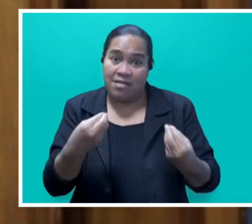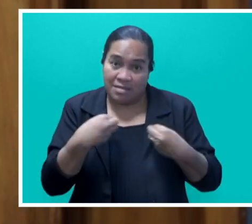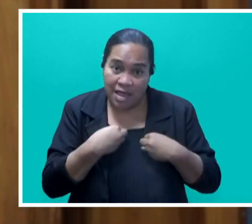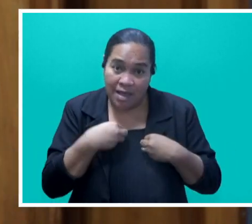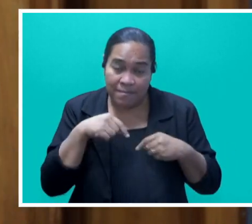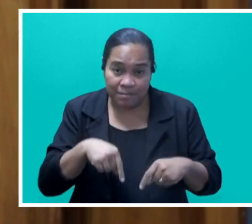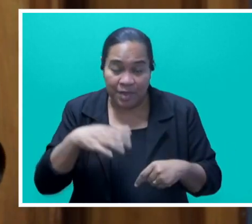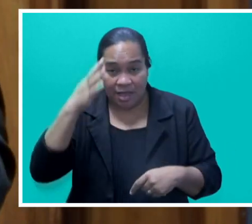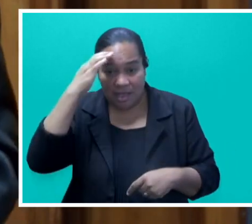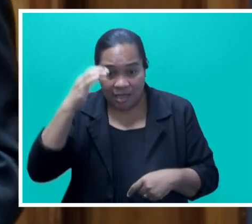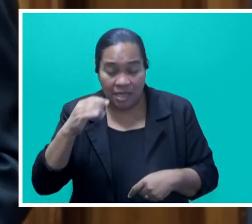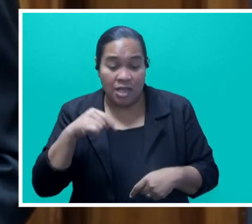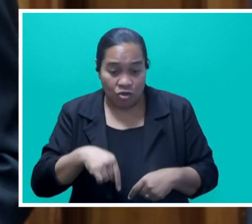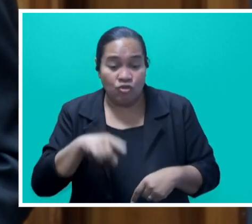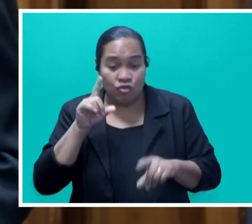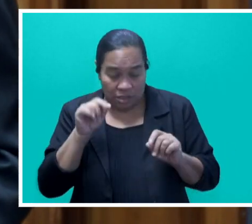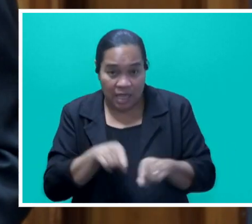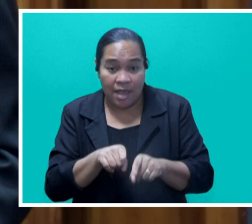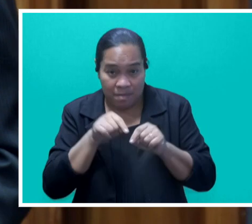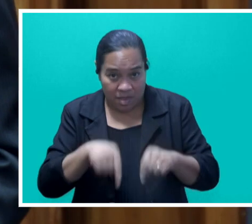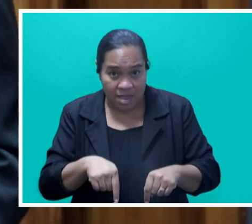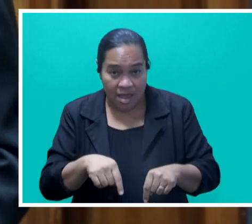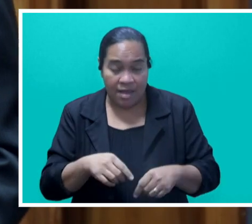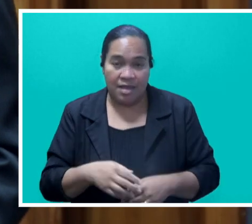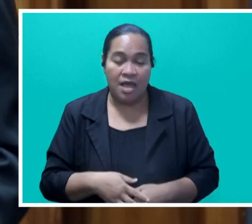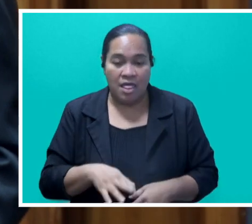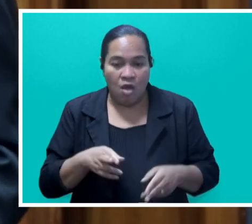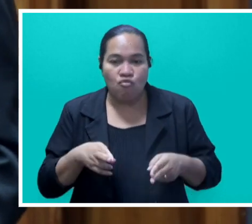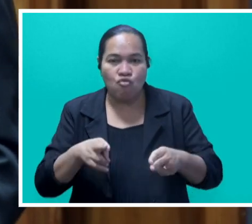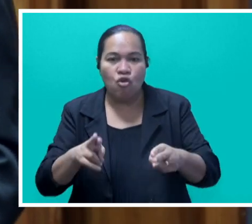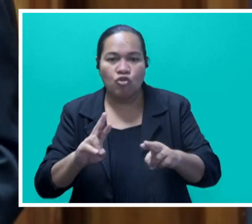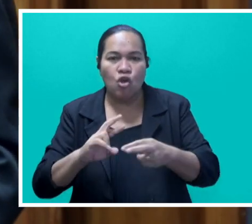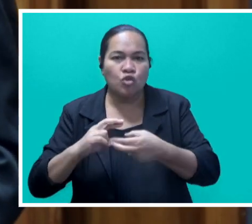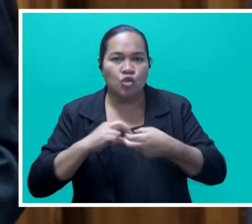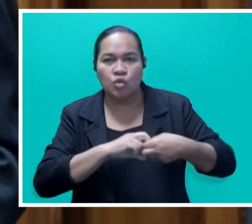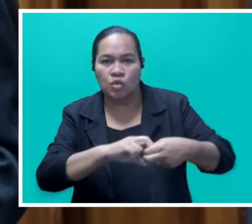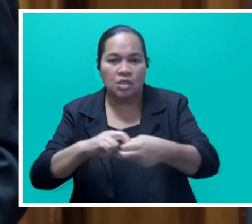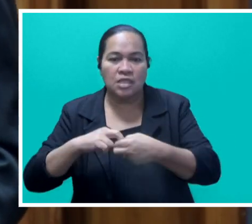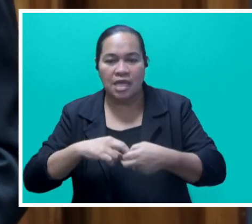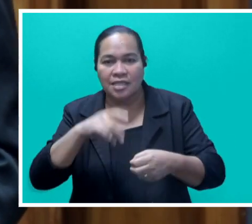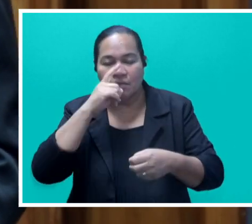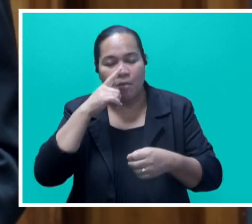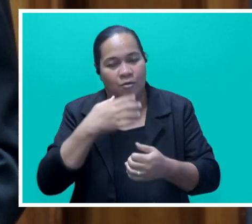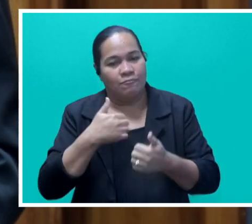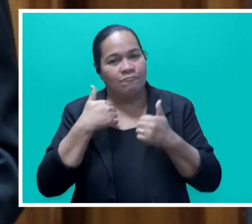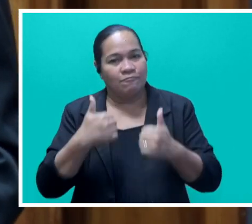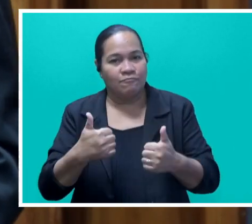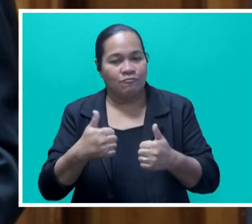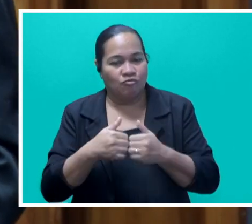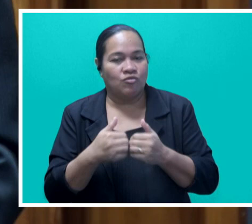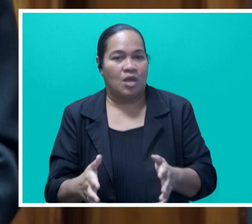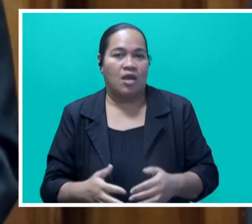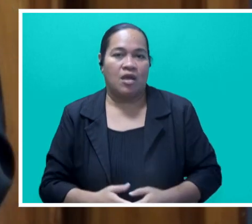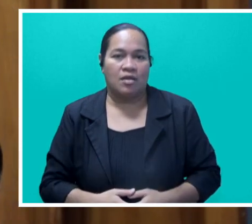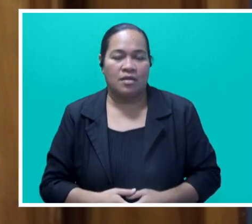if we do this in this august house, the road to unity as a people is off to a great start.